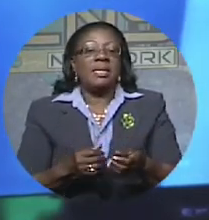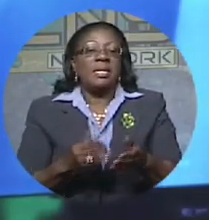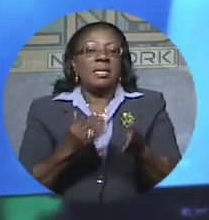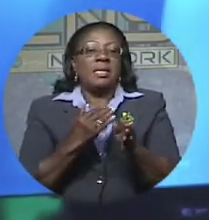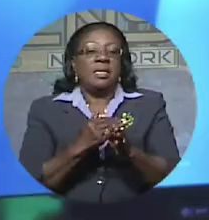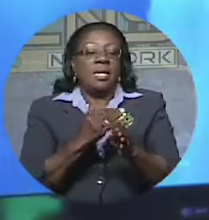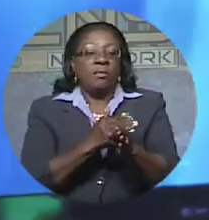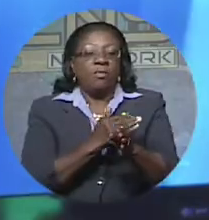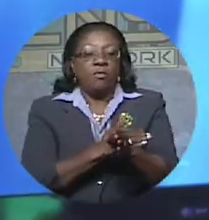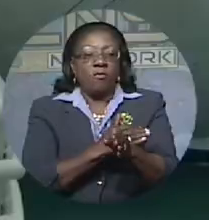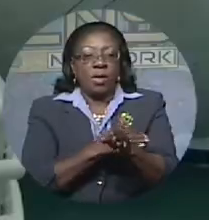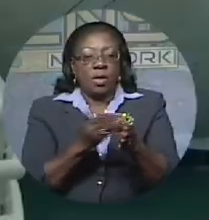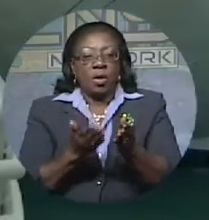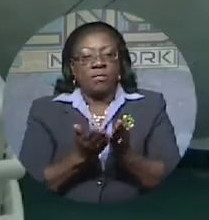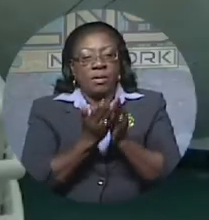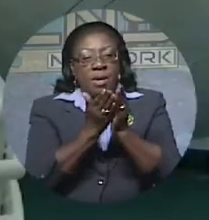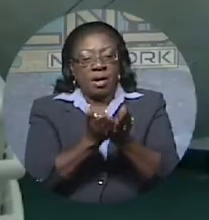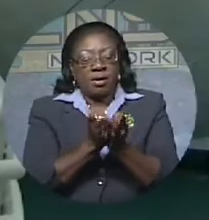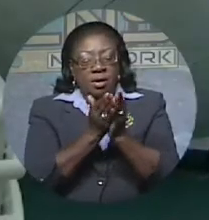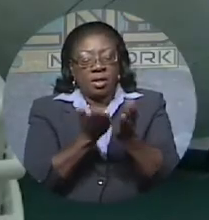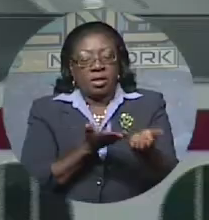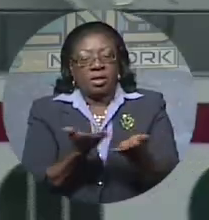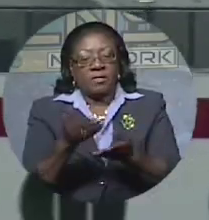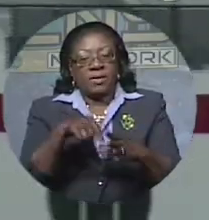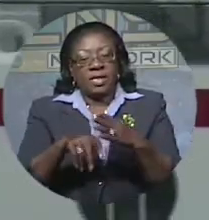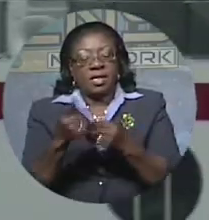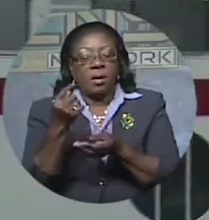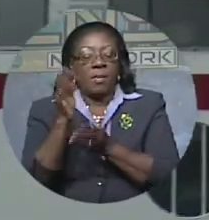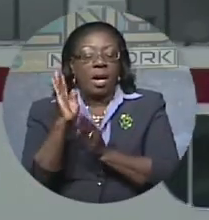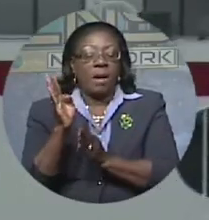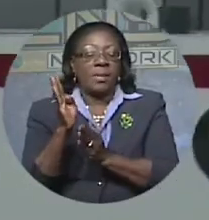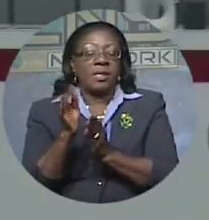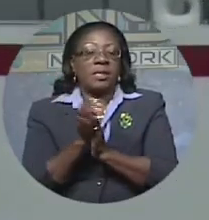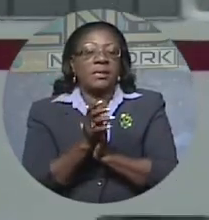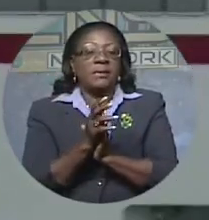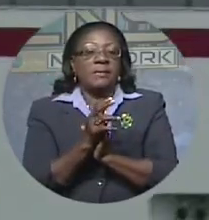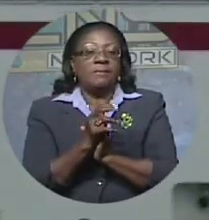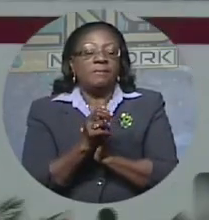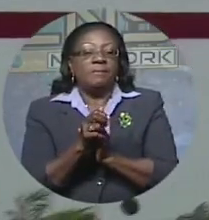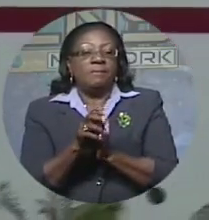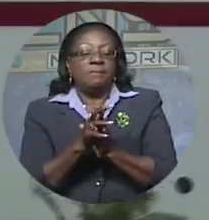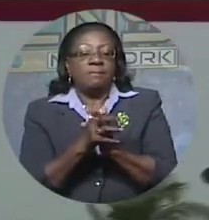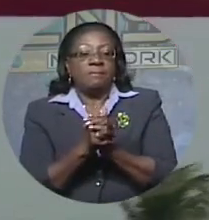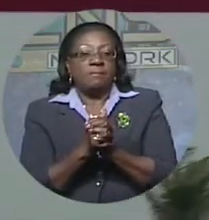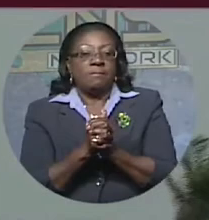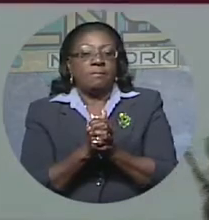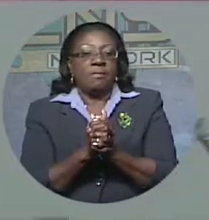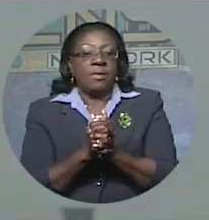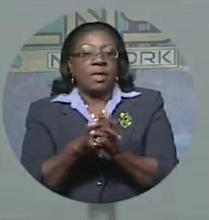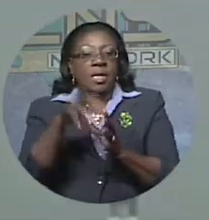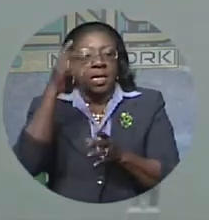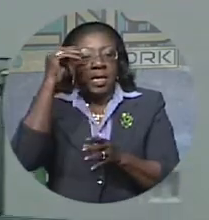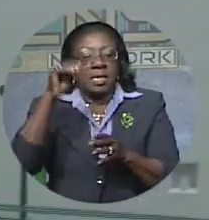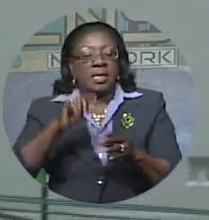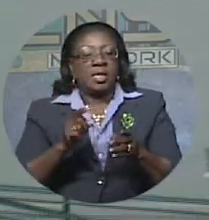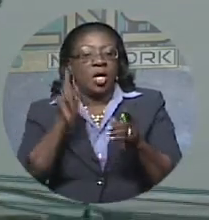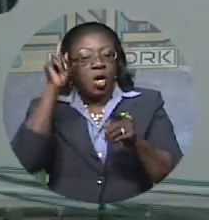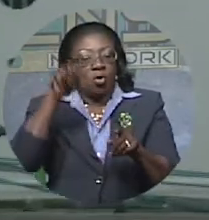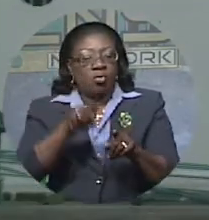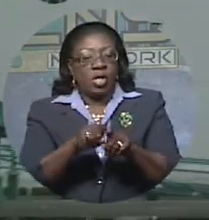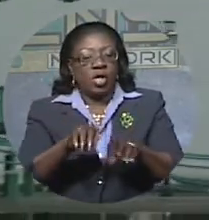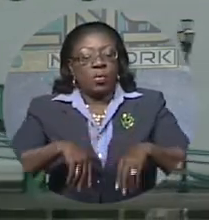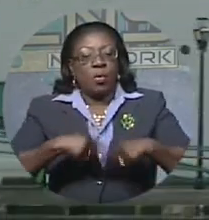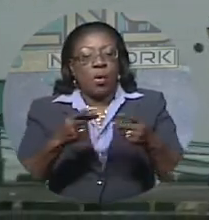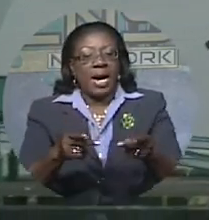by Maritime Authority CEO Roll with the assistance of Dr. Julian Roberts of the Commonwealth Secretariat. He's agreed to provide the